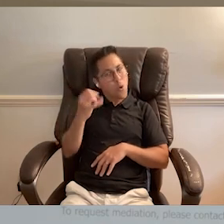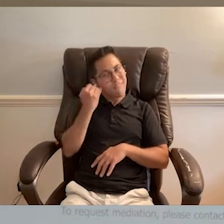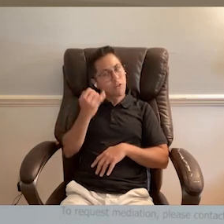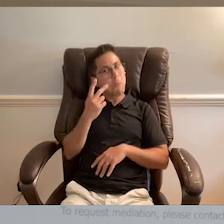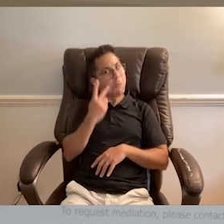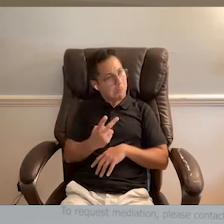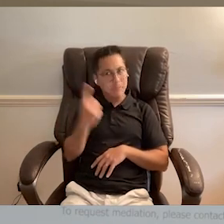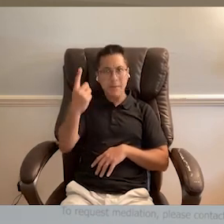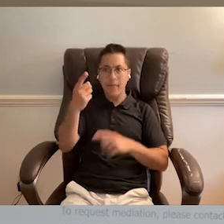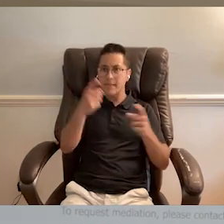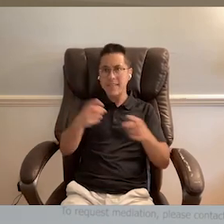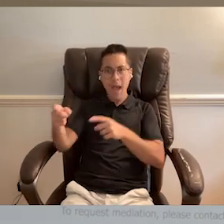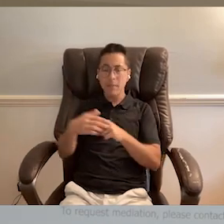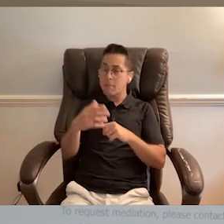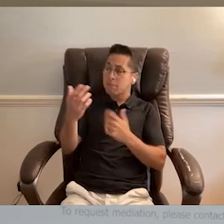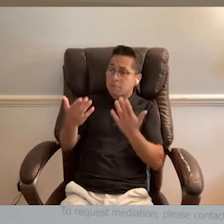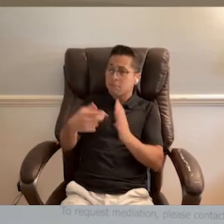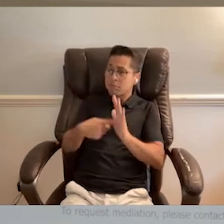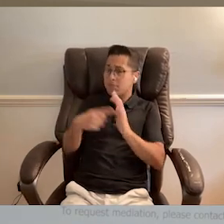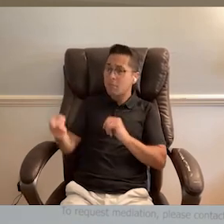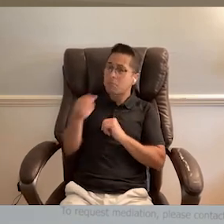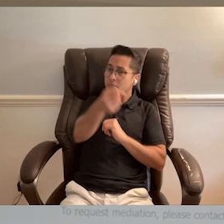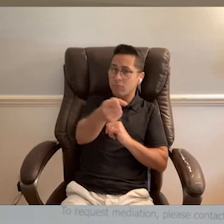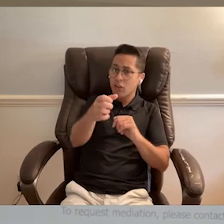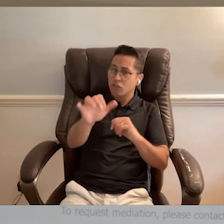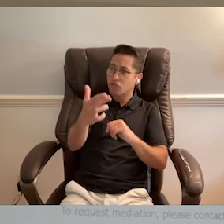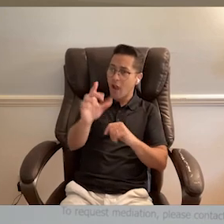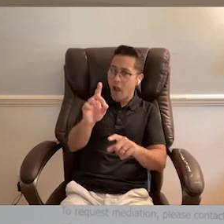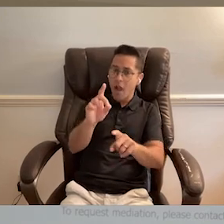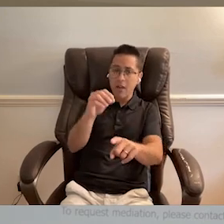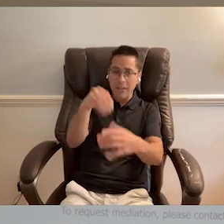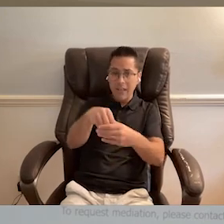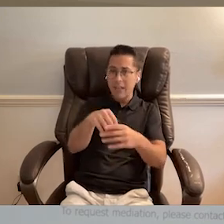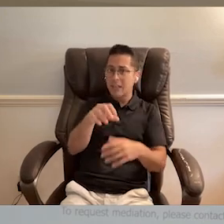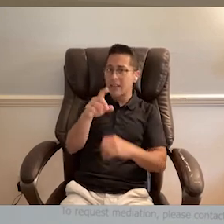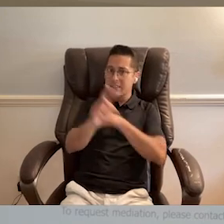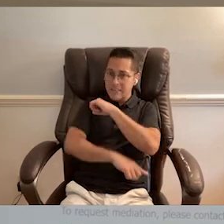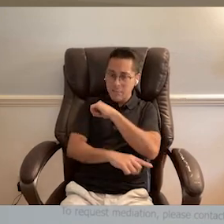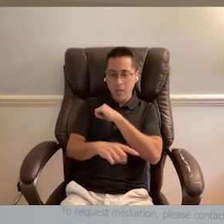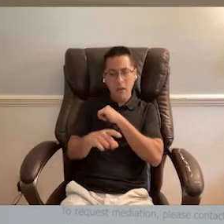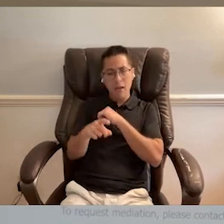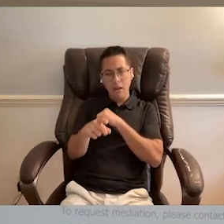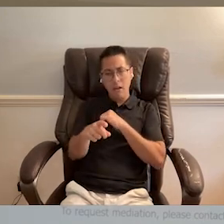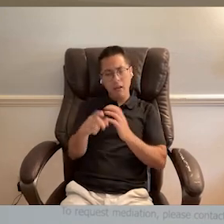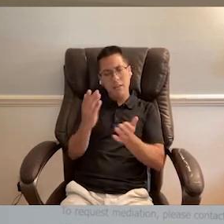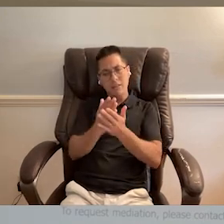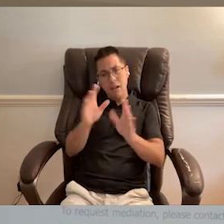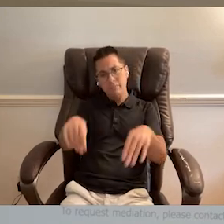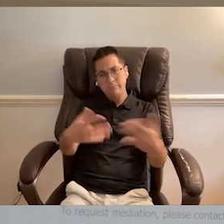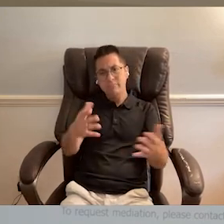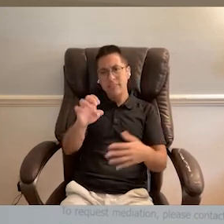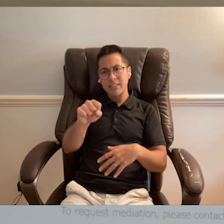they put a child in a discipline and they stop giving ESC services in that discipline